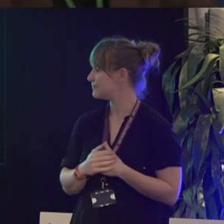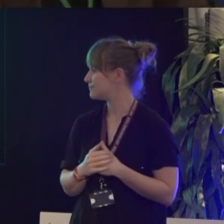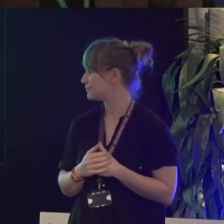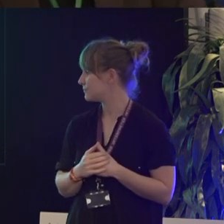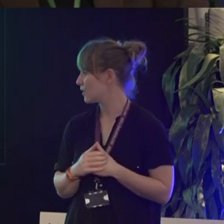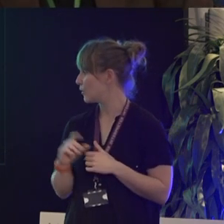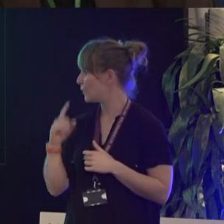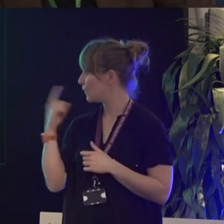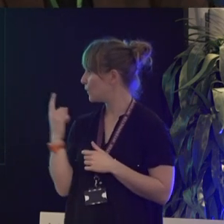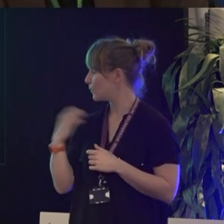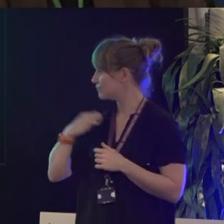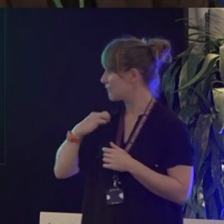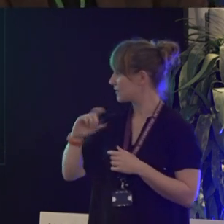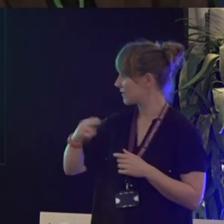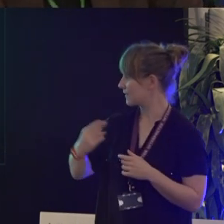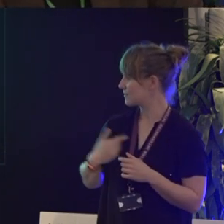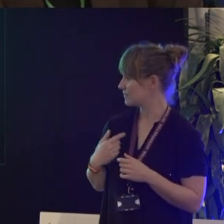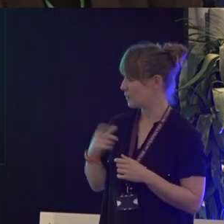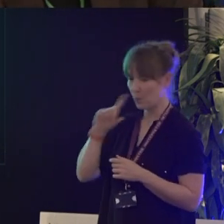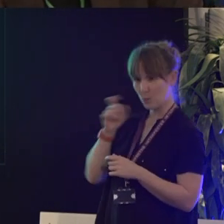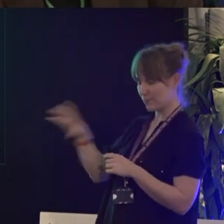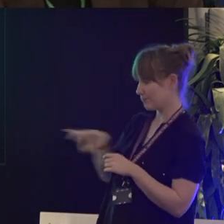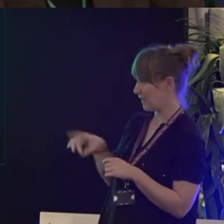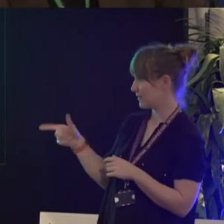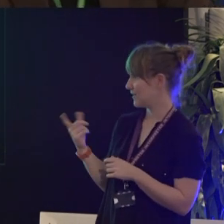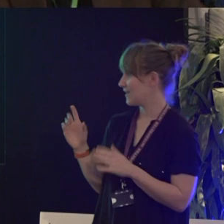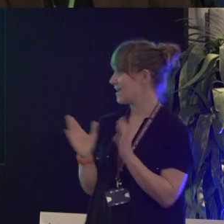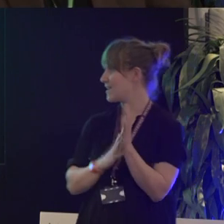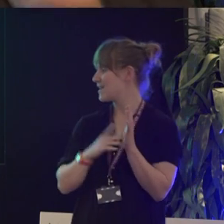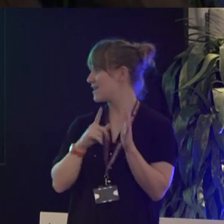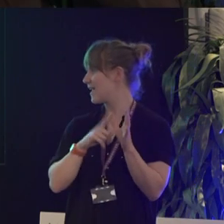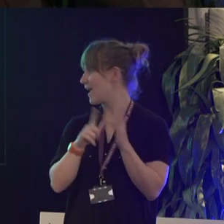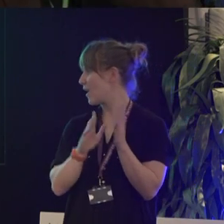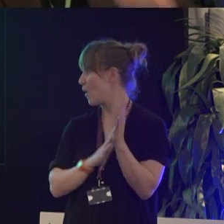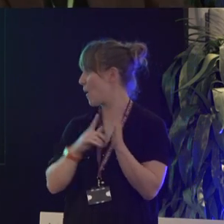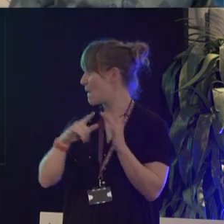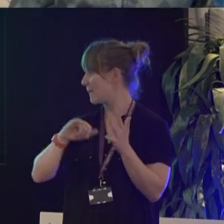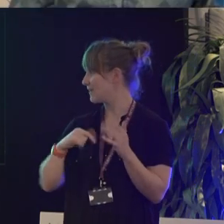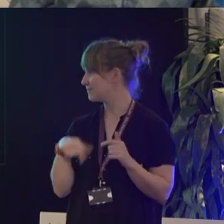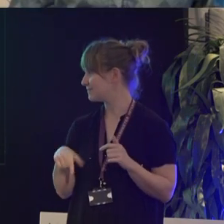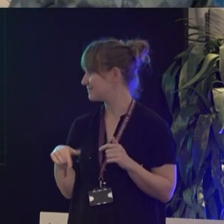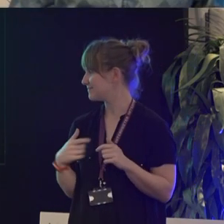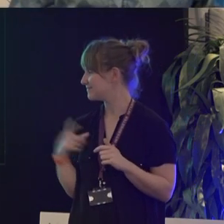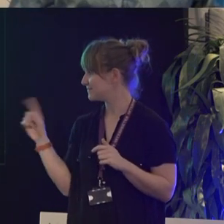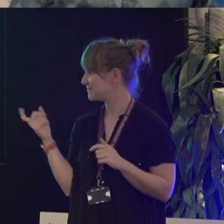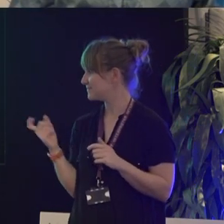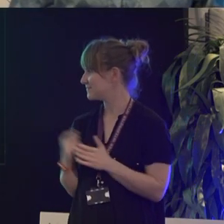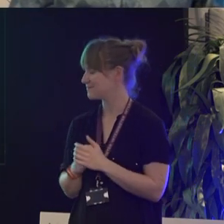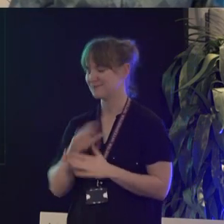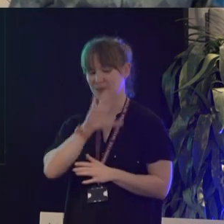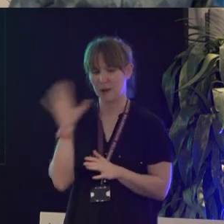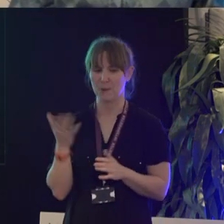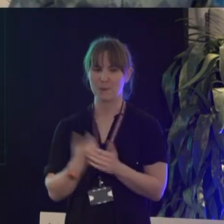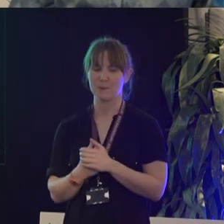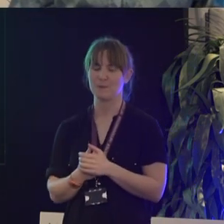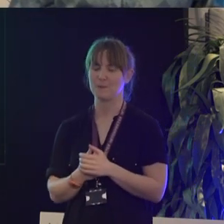who wants to go next? Should I pick somebody? I'm going to go for you, Naomi, because of the green. Okay. Hello.